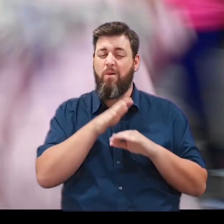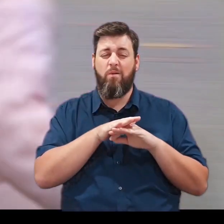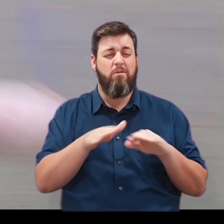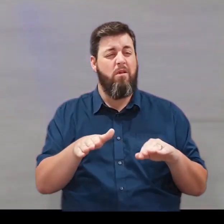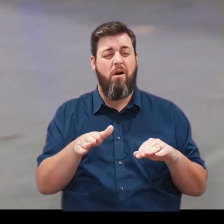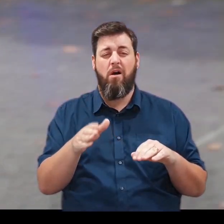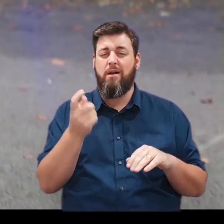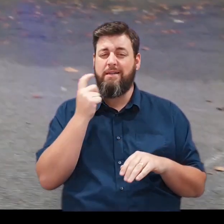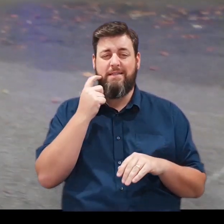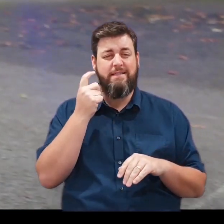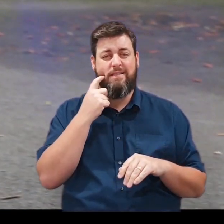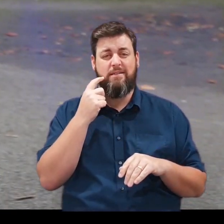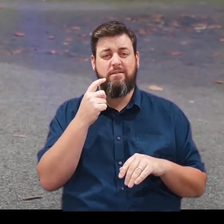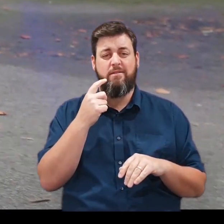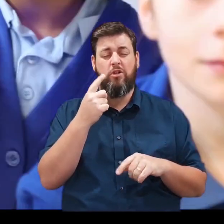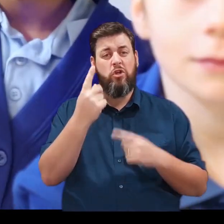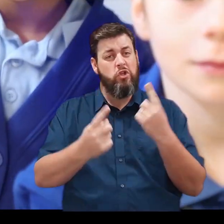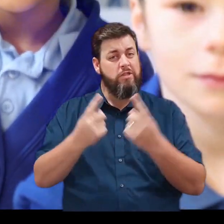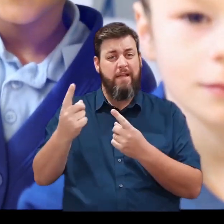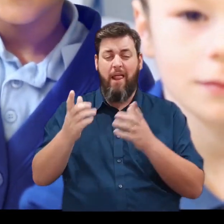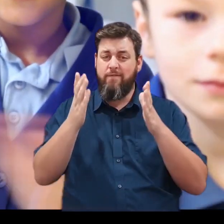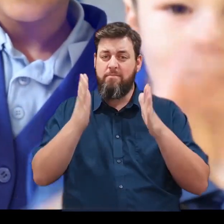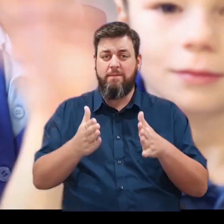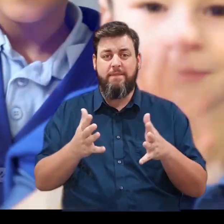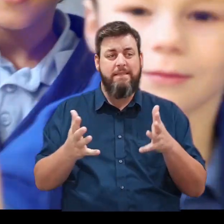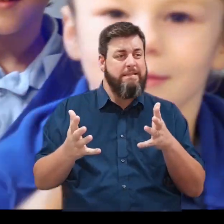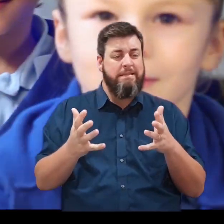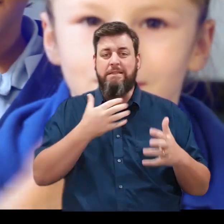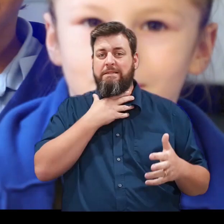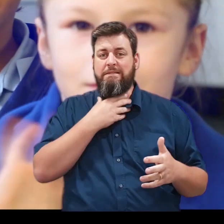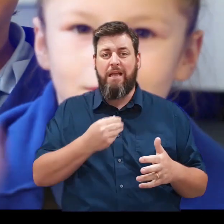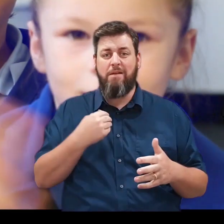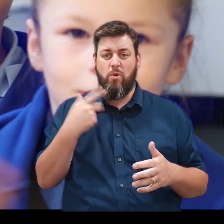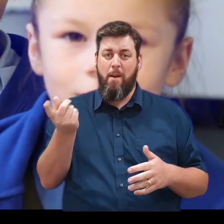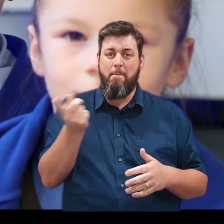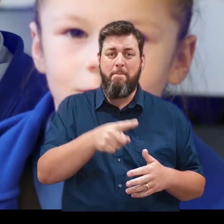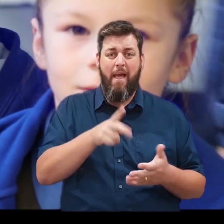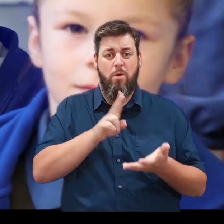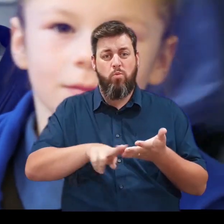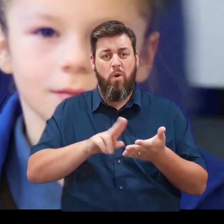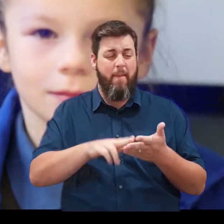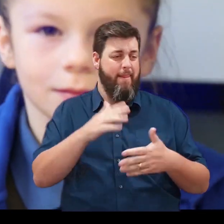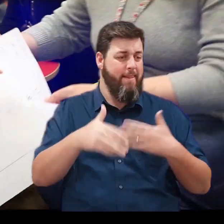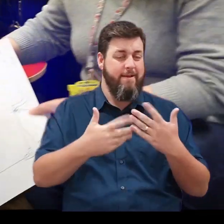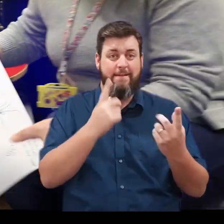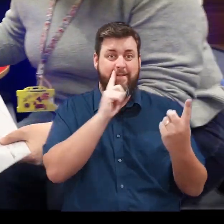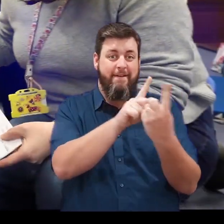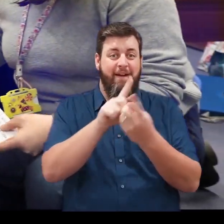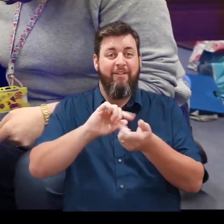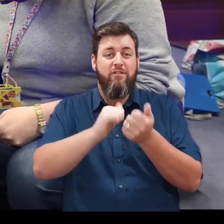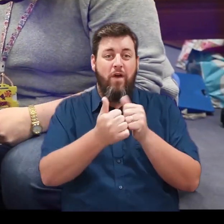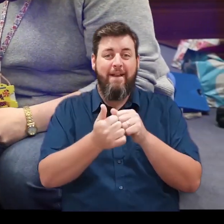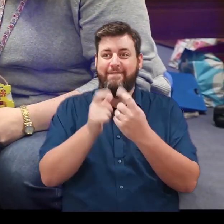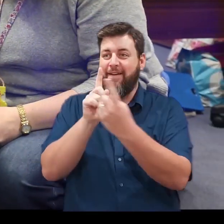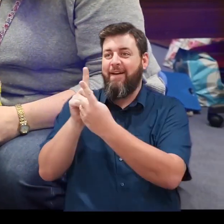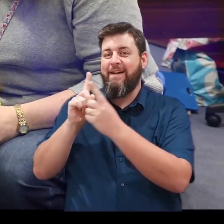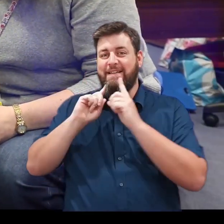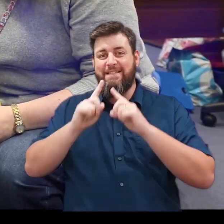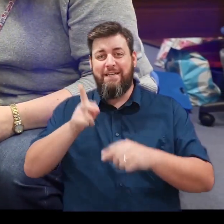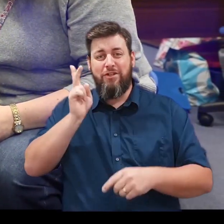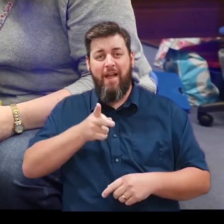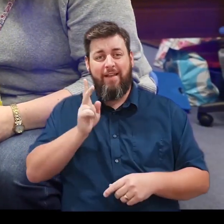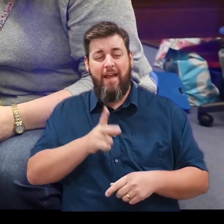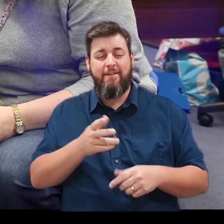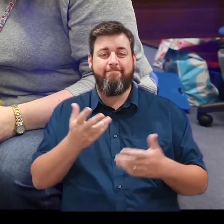know this is not easy and you must be absolutely desperate to get back to normal, see your friends, see your teachers